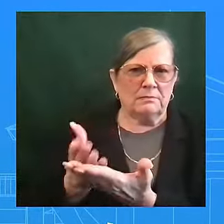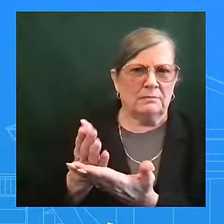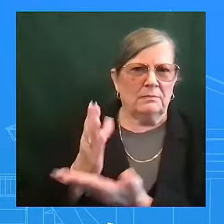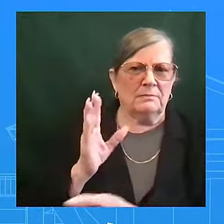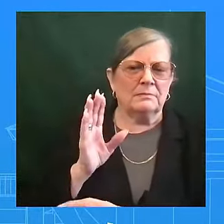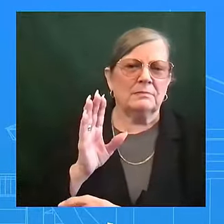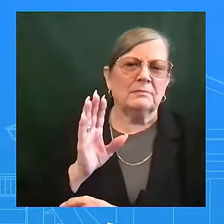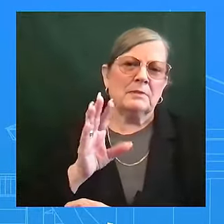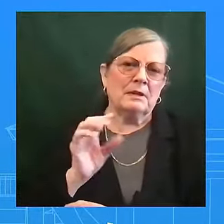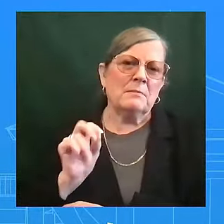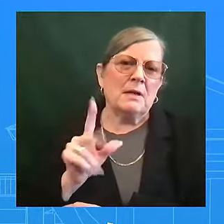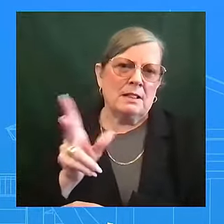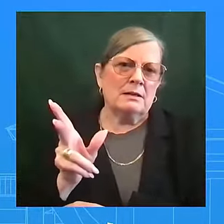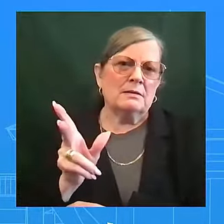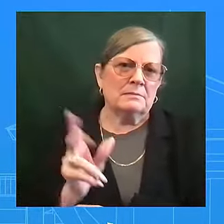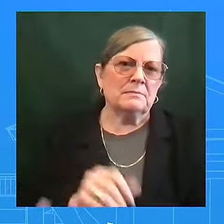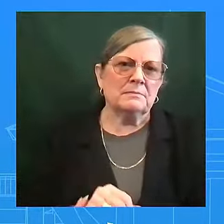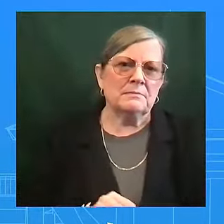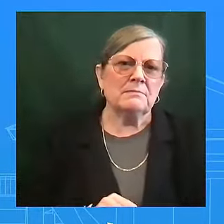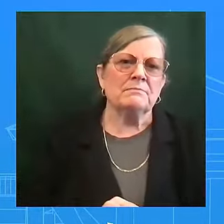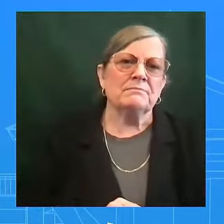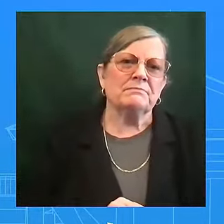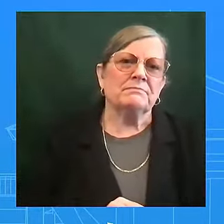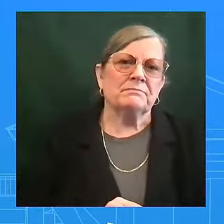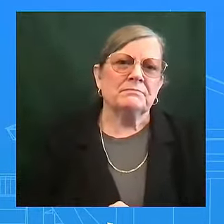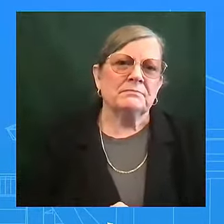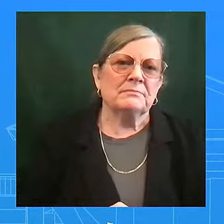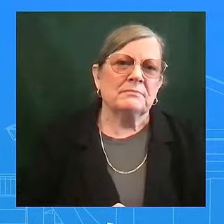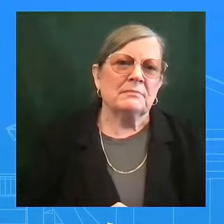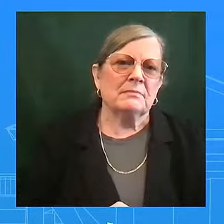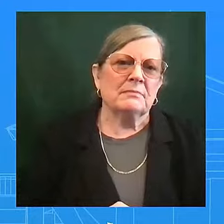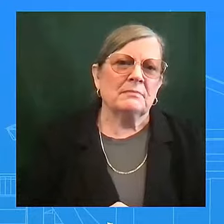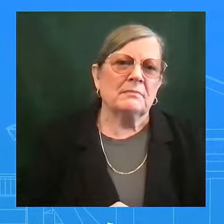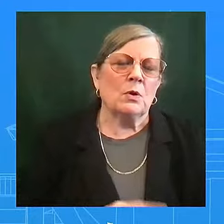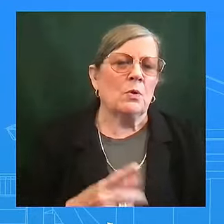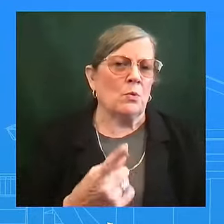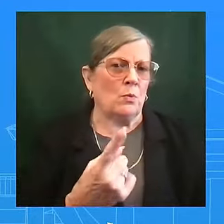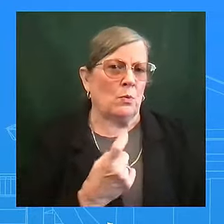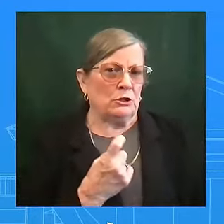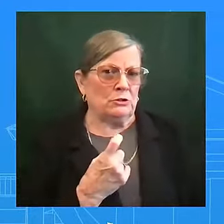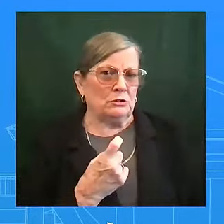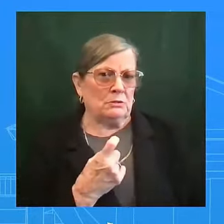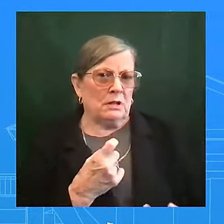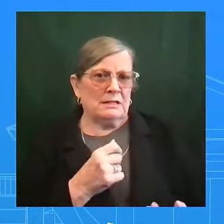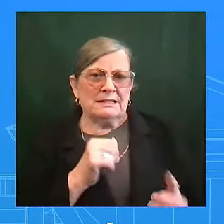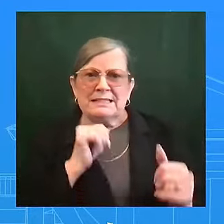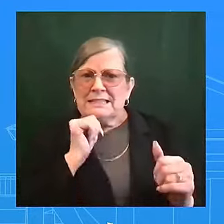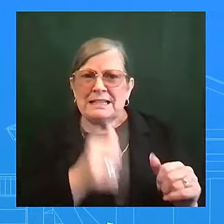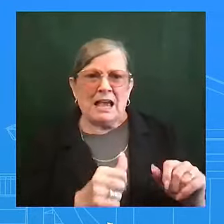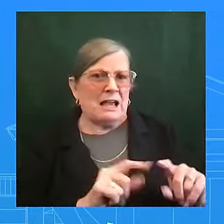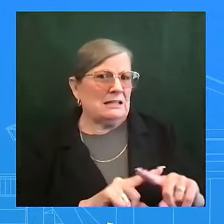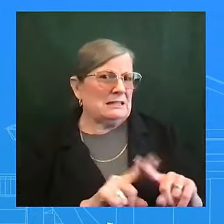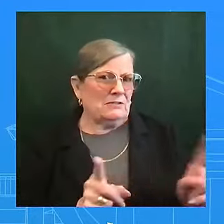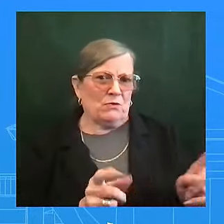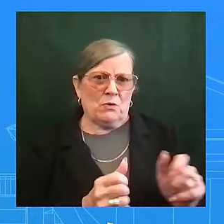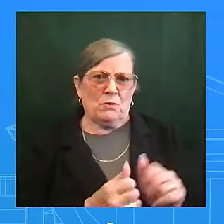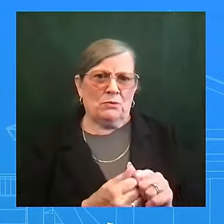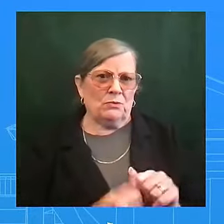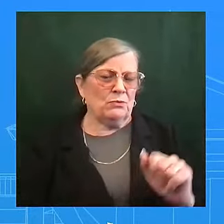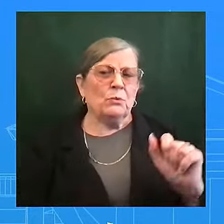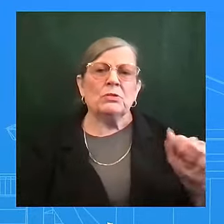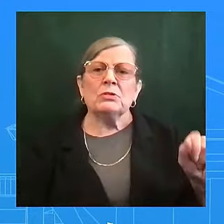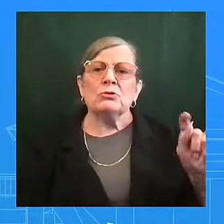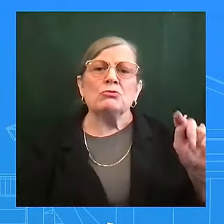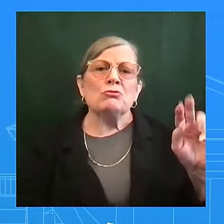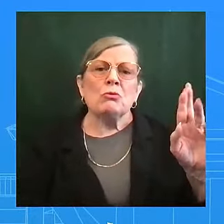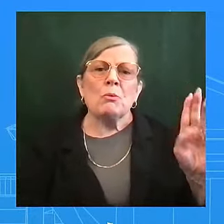but not a contrast with other Democrats, because Senator Bernie Sanders, for instance, said that he still views her as a progressive Democrat. He said that